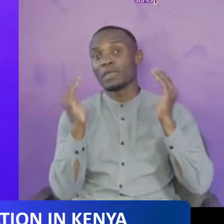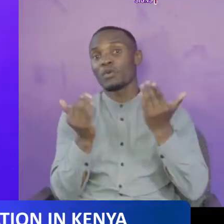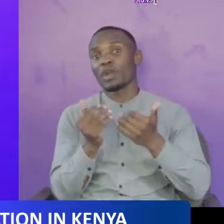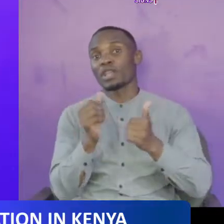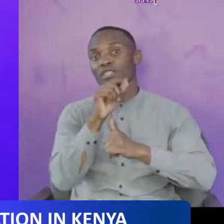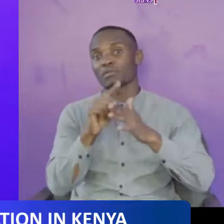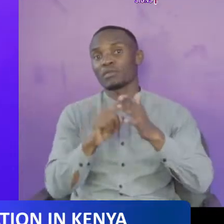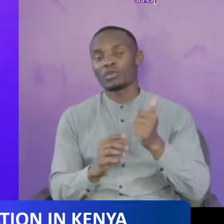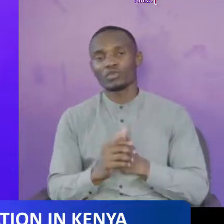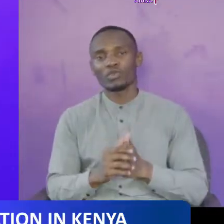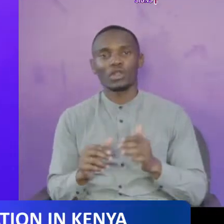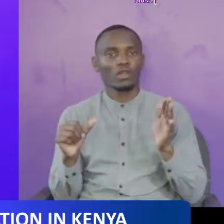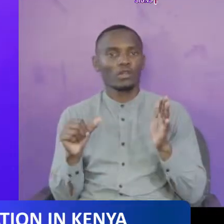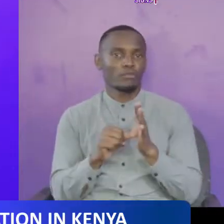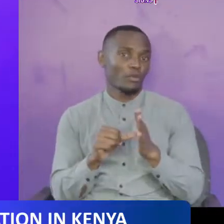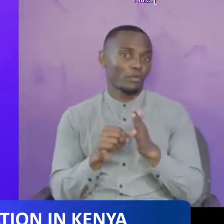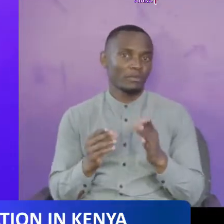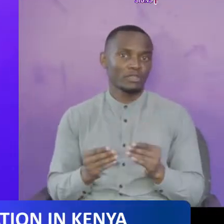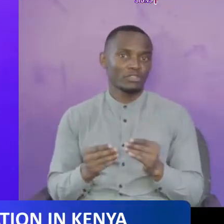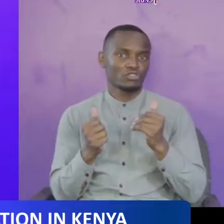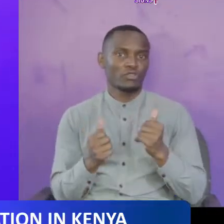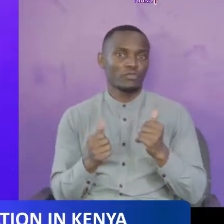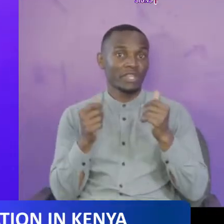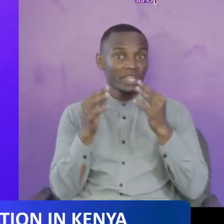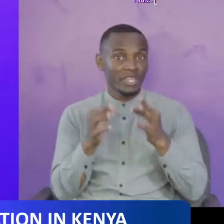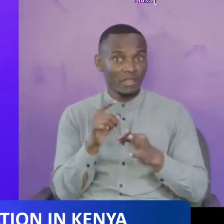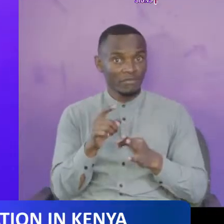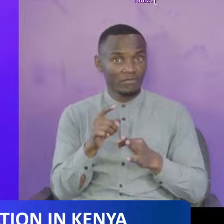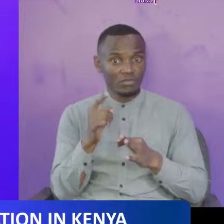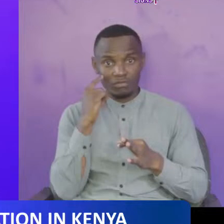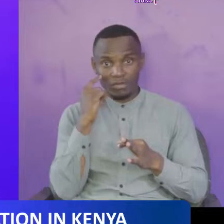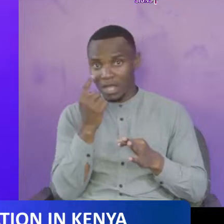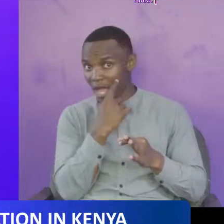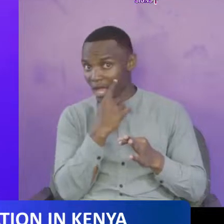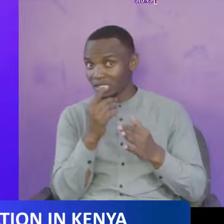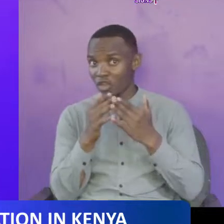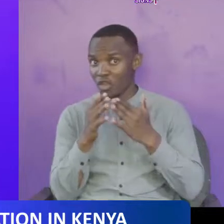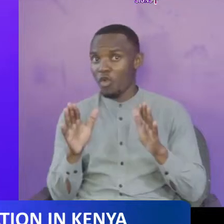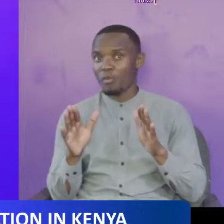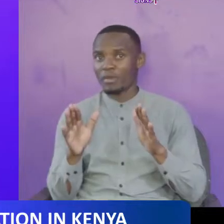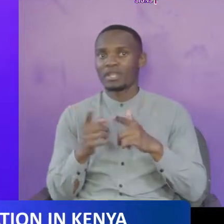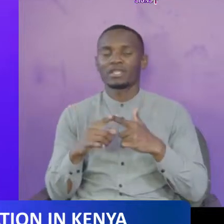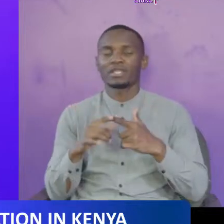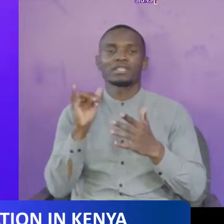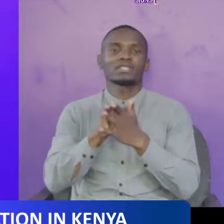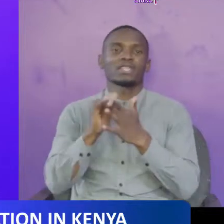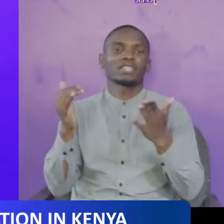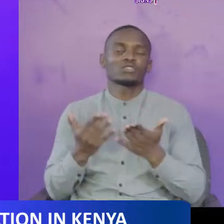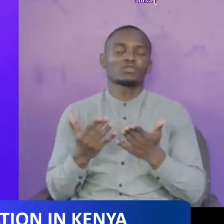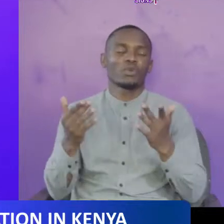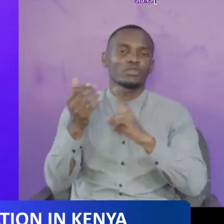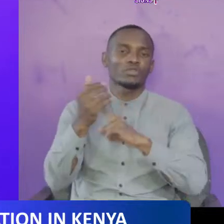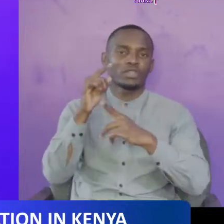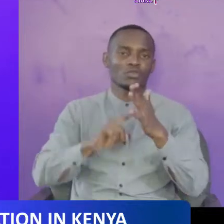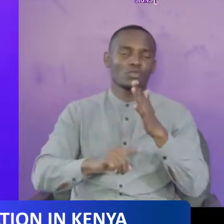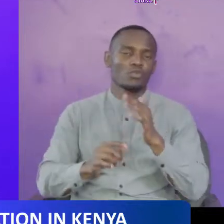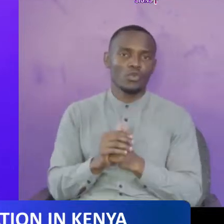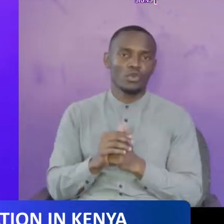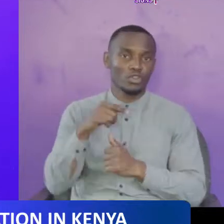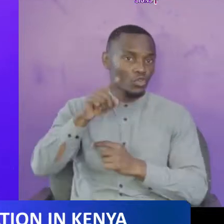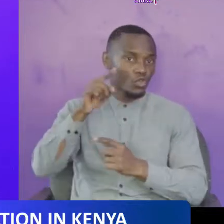problem solving. And if you open your eyes, that is where you find your purpose, in solving